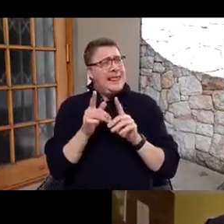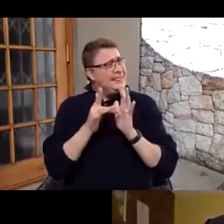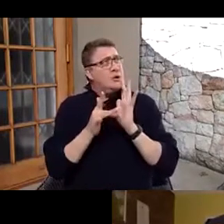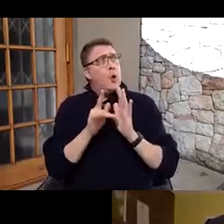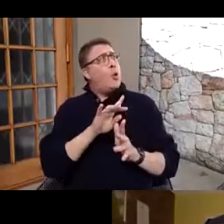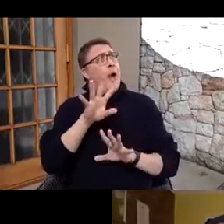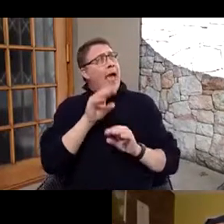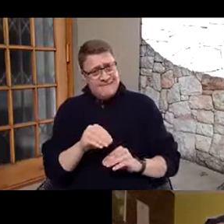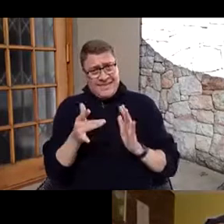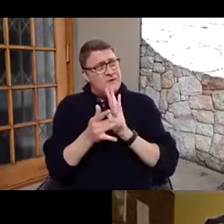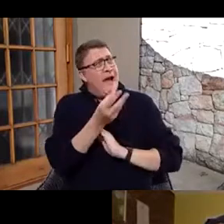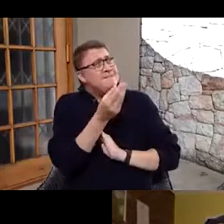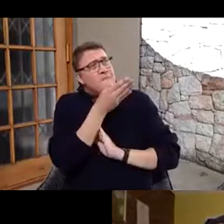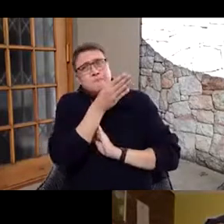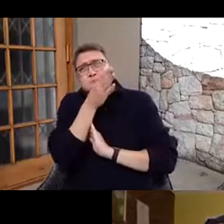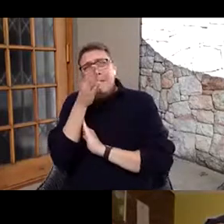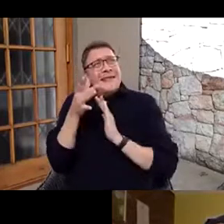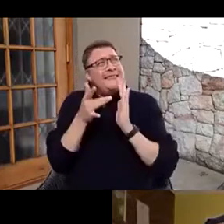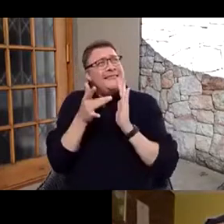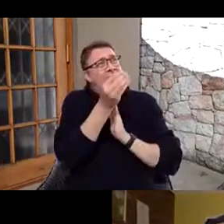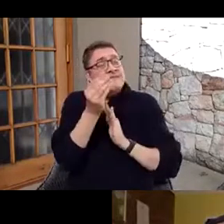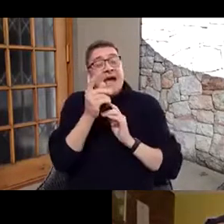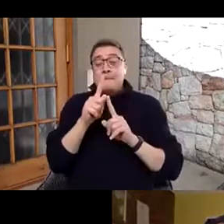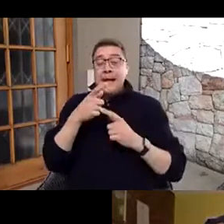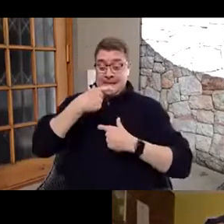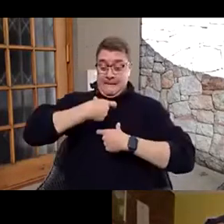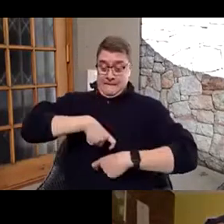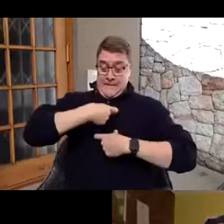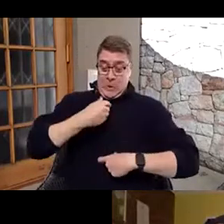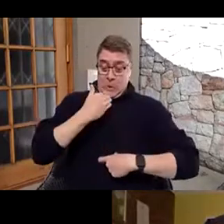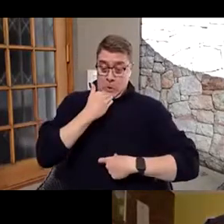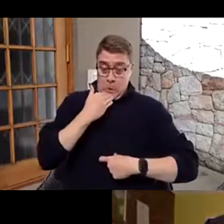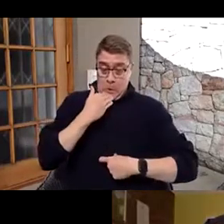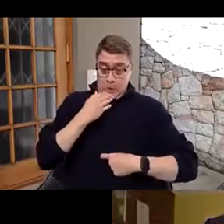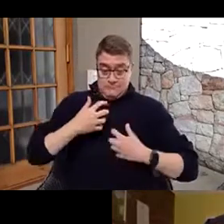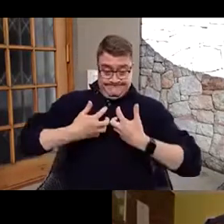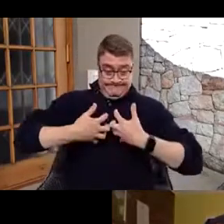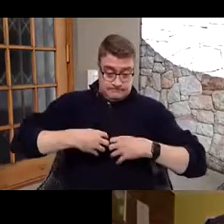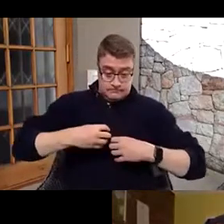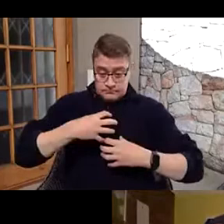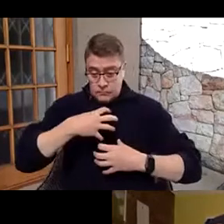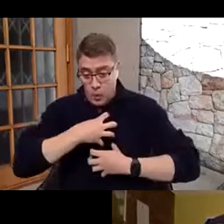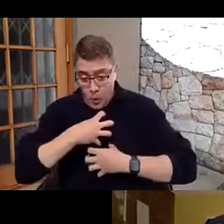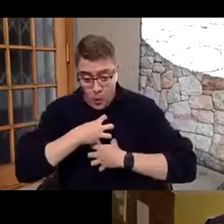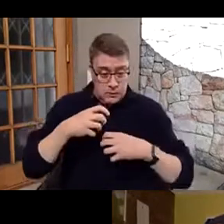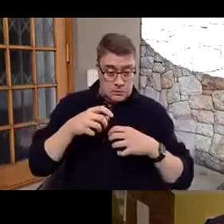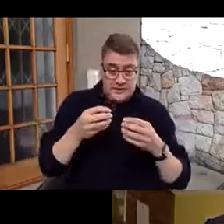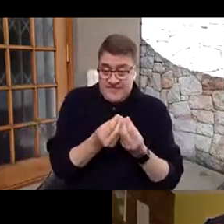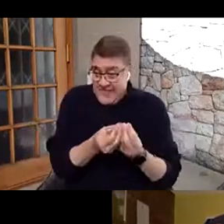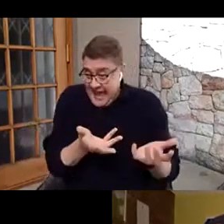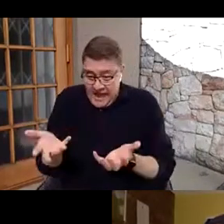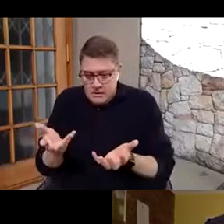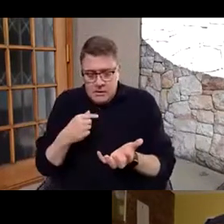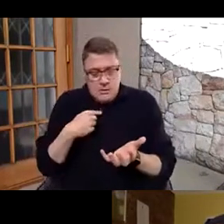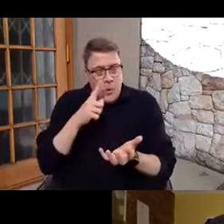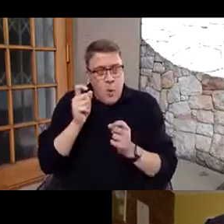The technology exists. It's the people who actually have access to these things who are not either aware of what